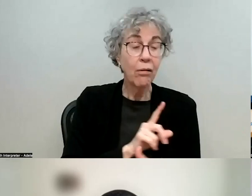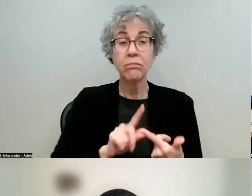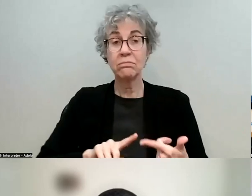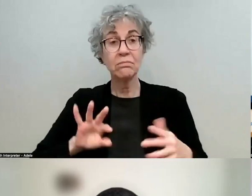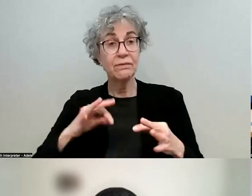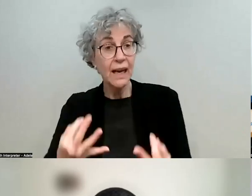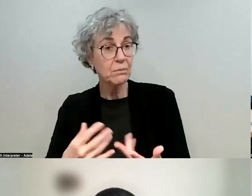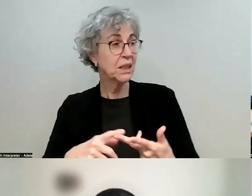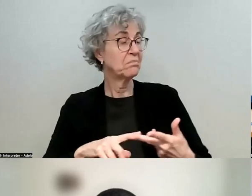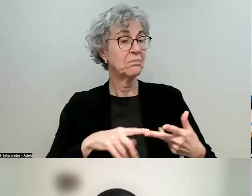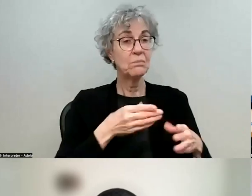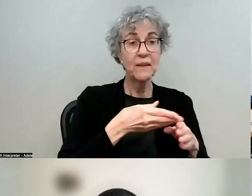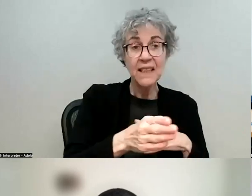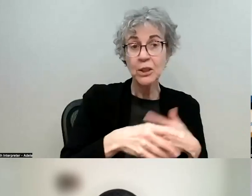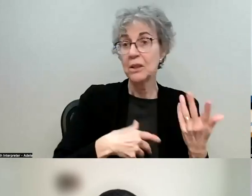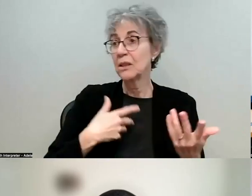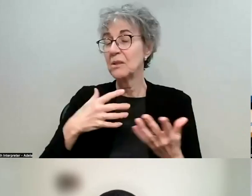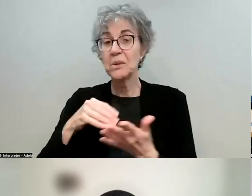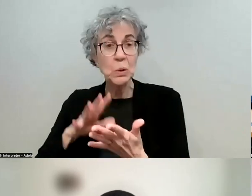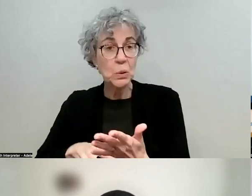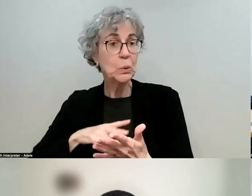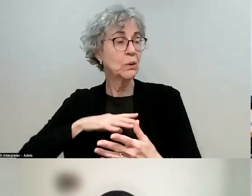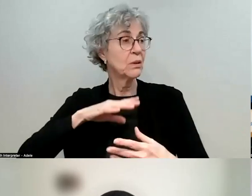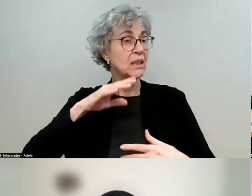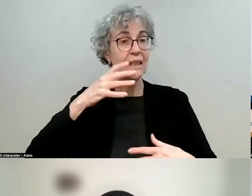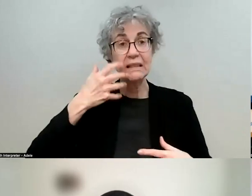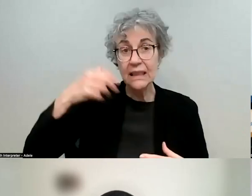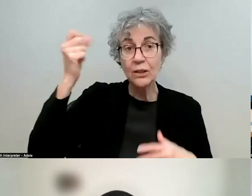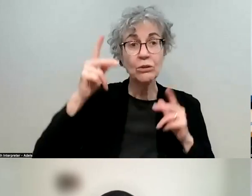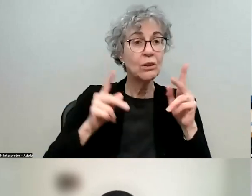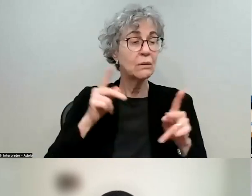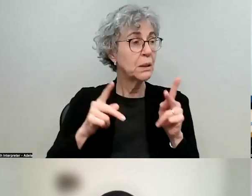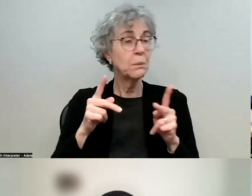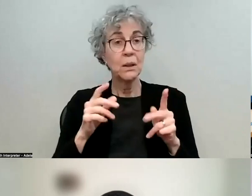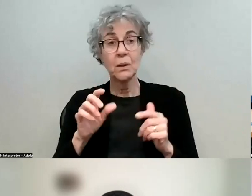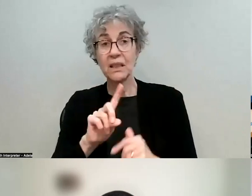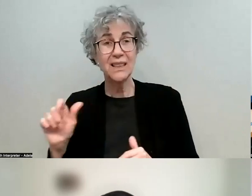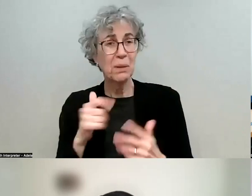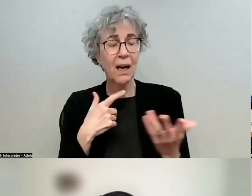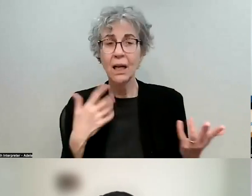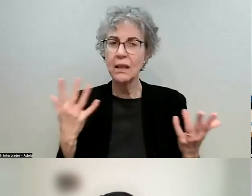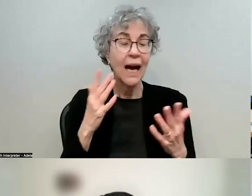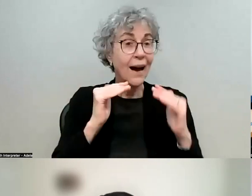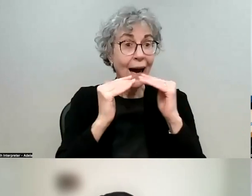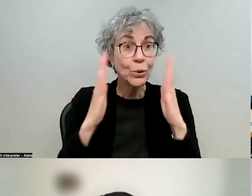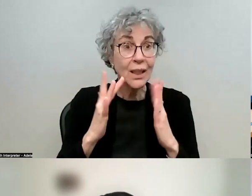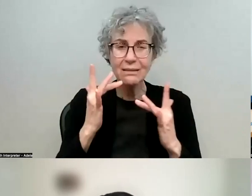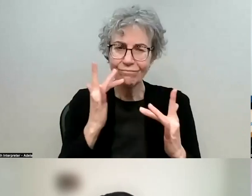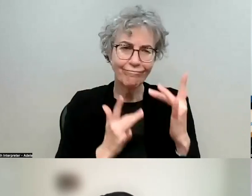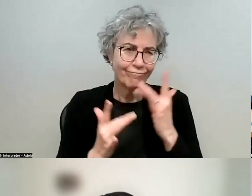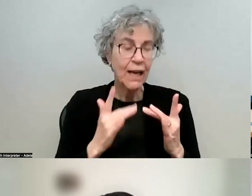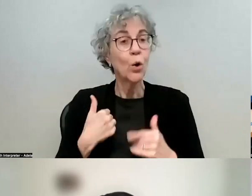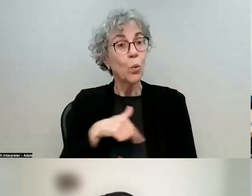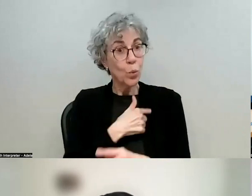students, seniors, people with disabilities, there's a shortage of housing. How we have assets, we